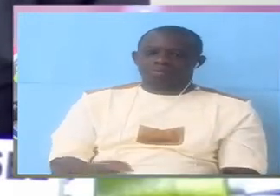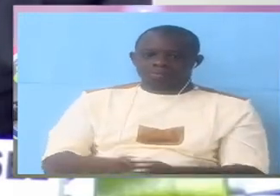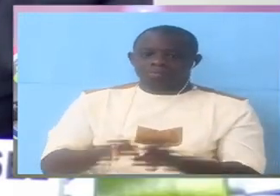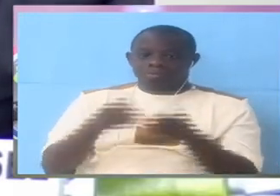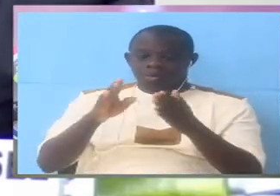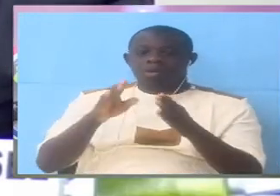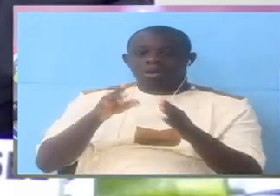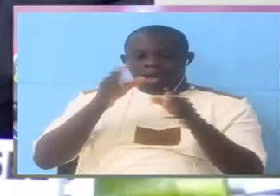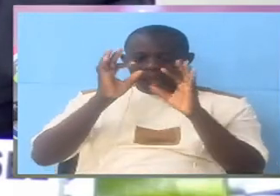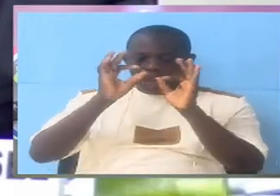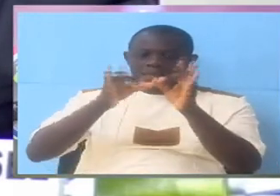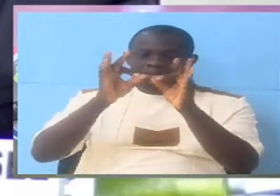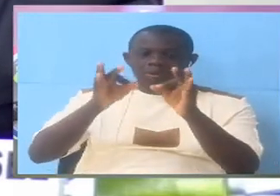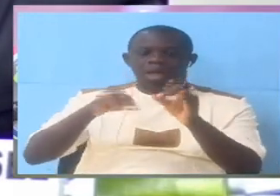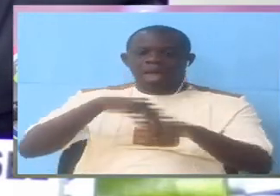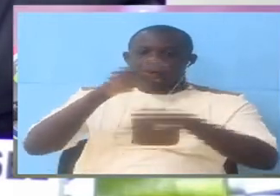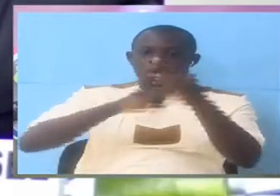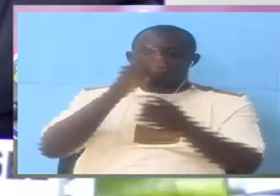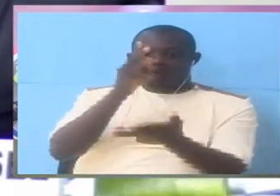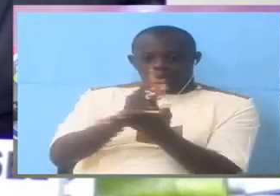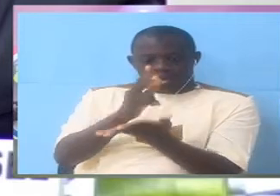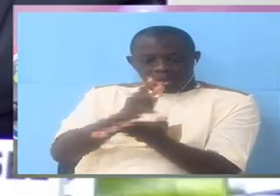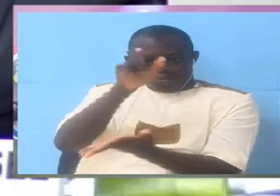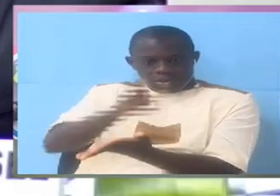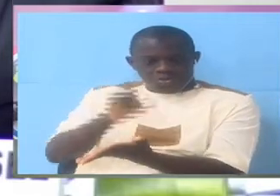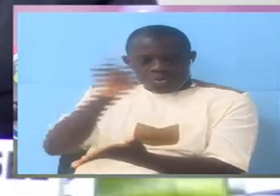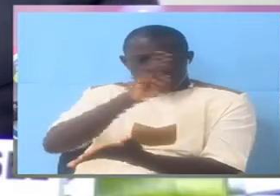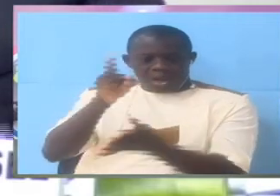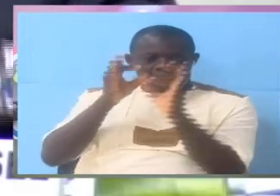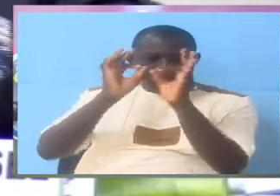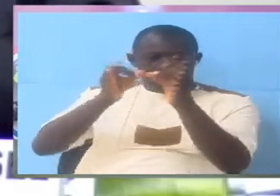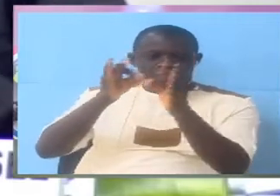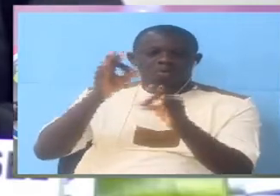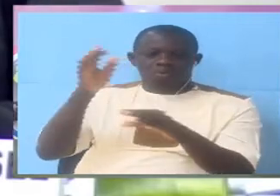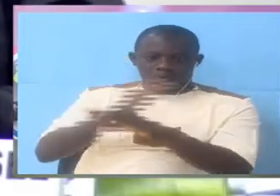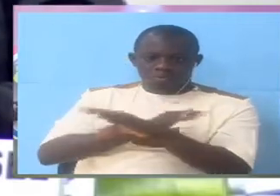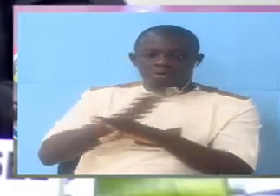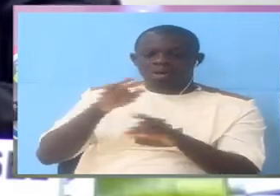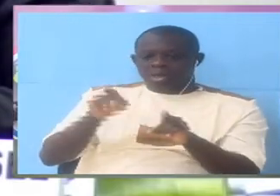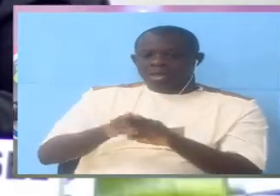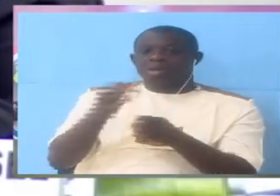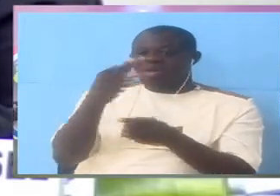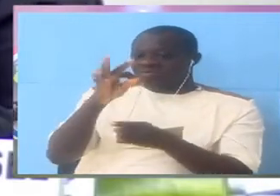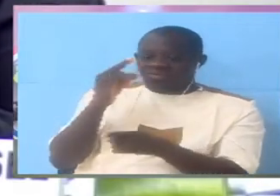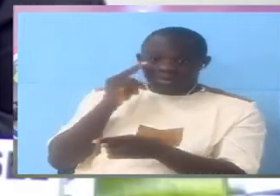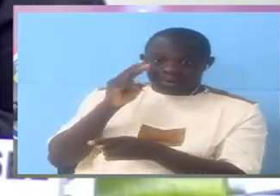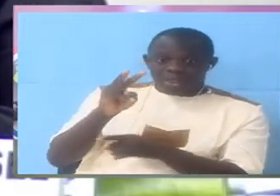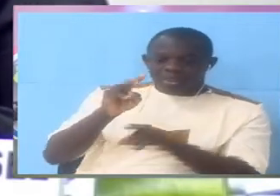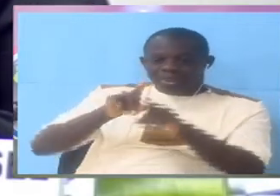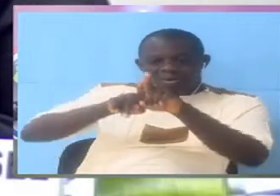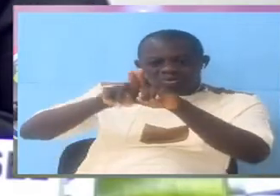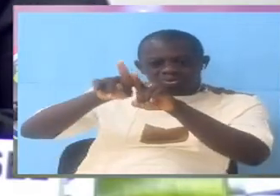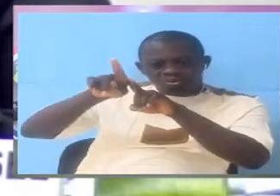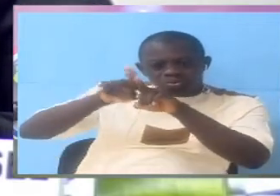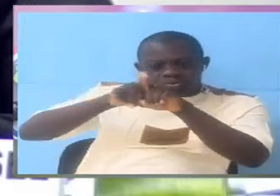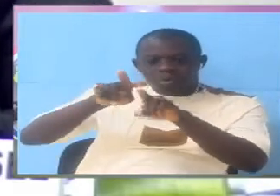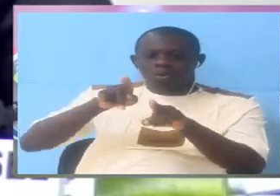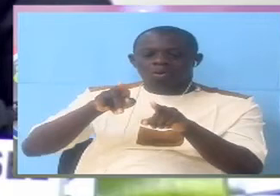description given by the witness are almost identical.